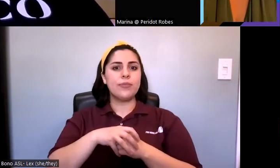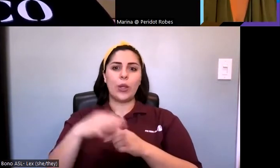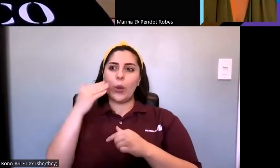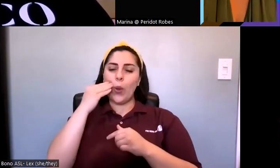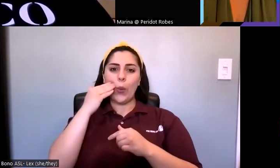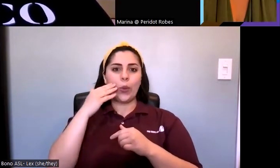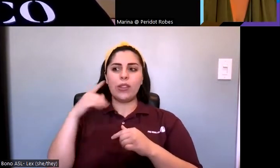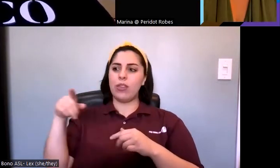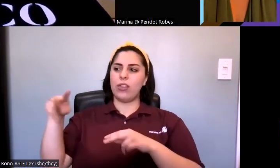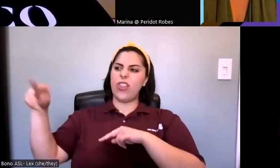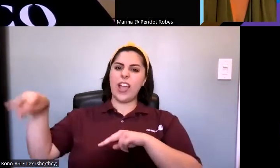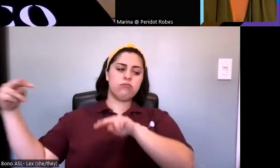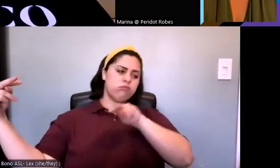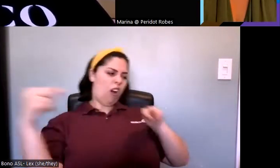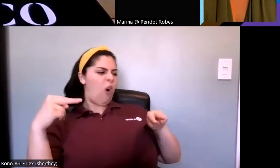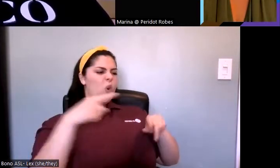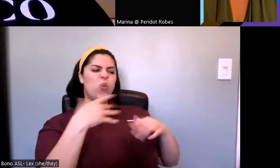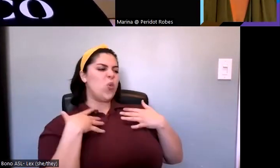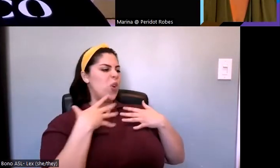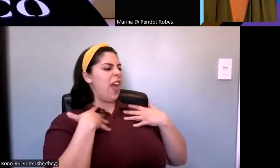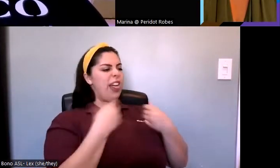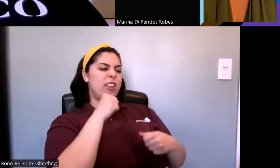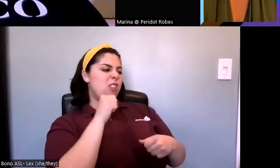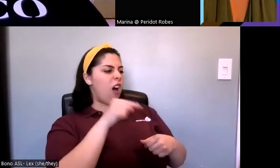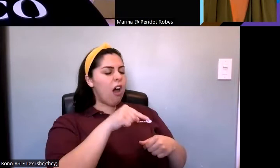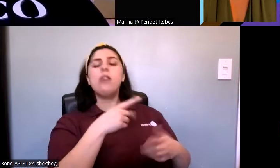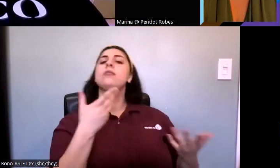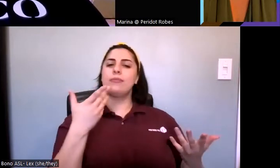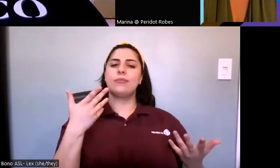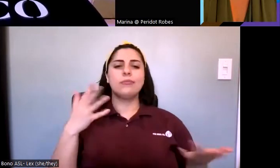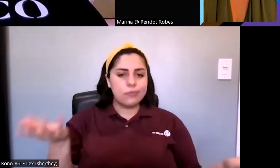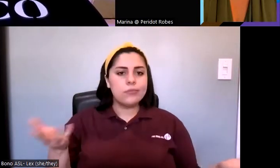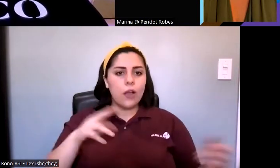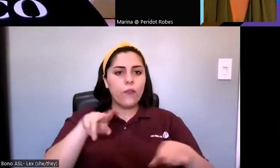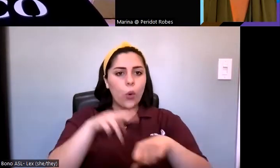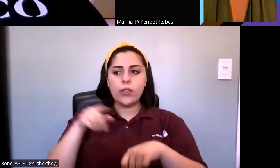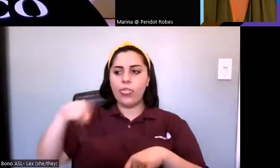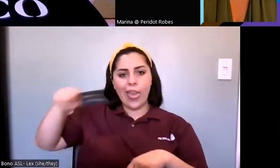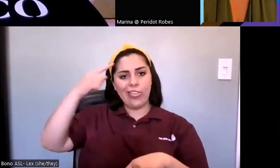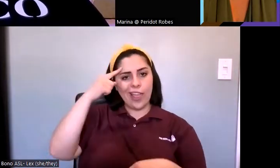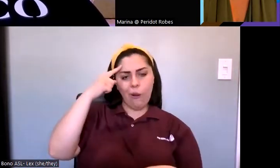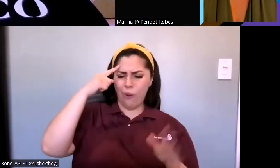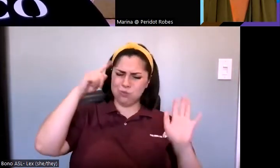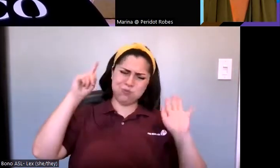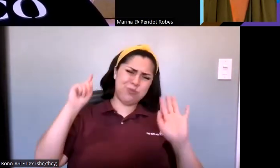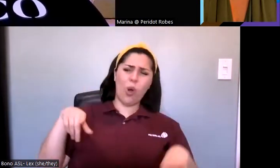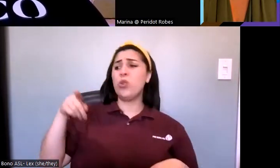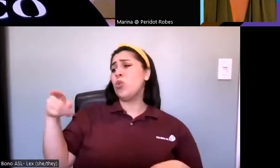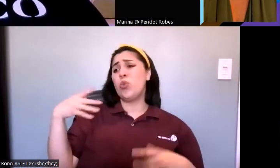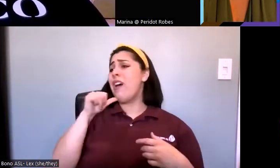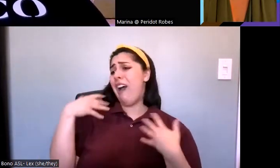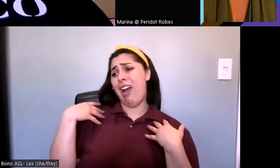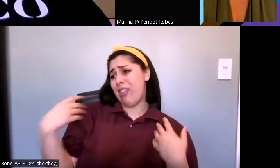at fat people as unhealthy, right? So of course, that leads to them thinking, oh, well, because you're